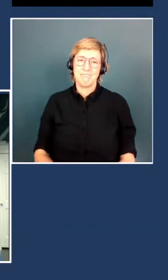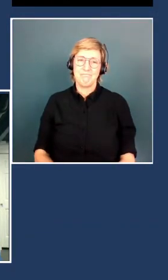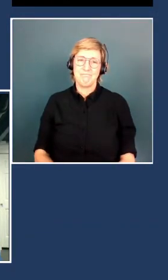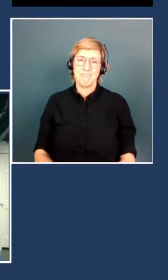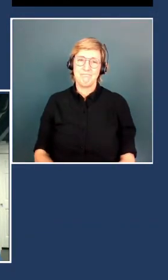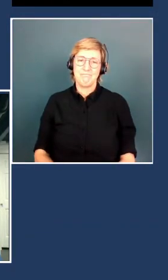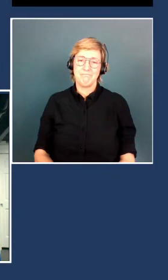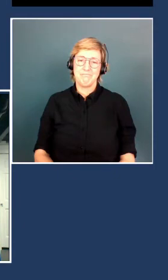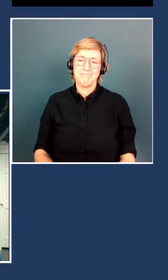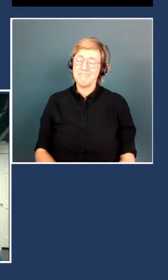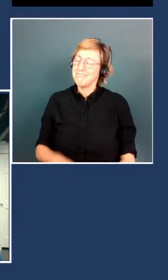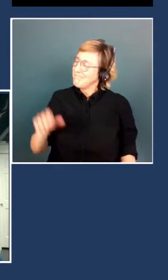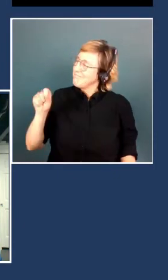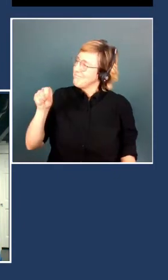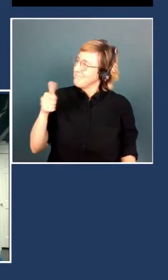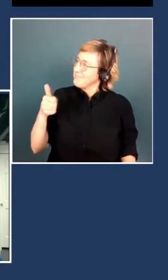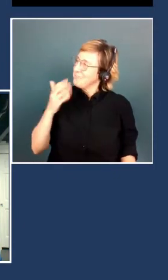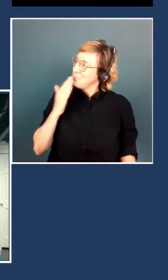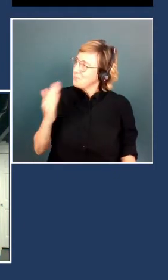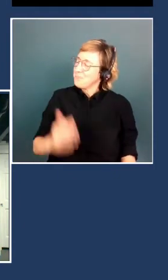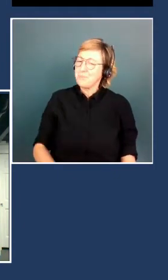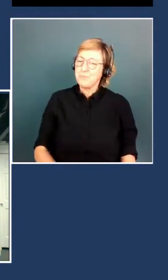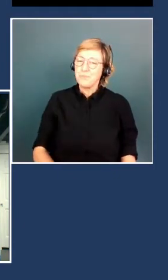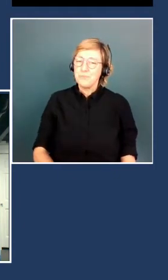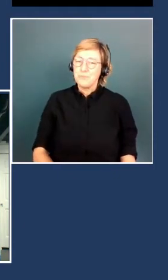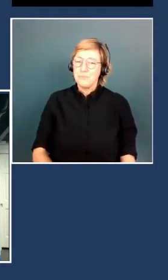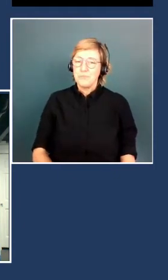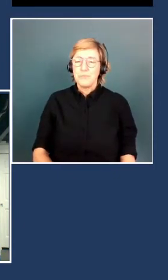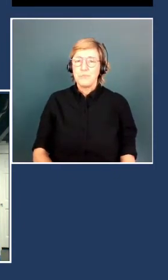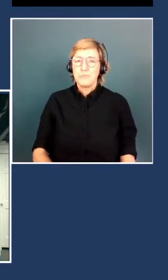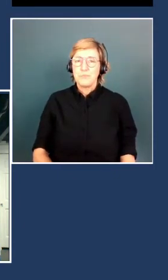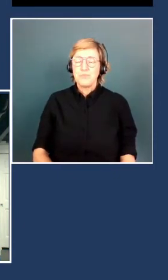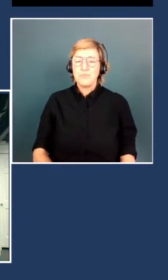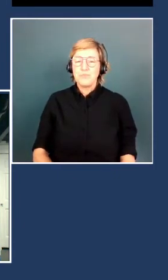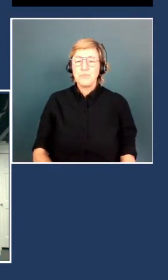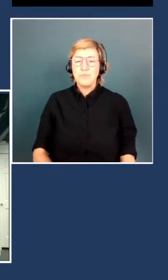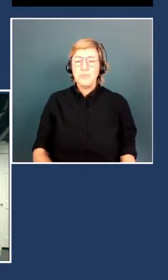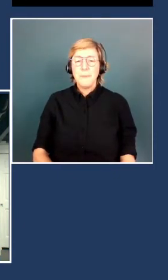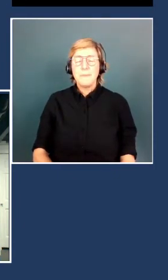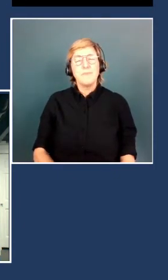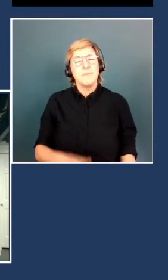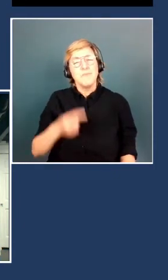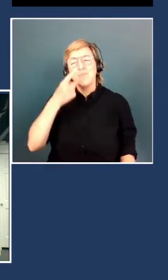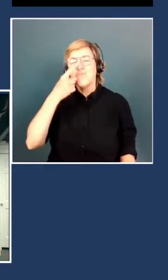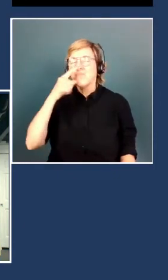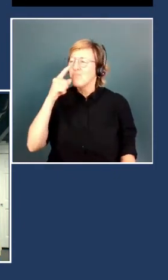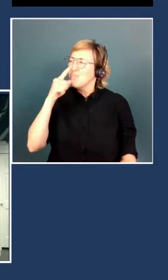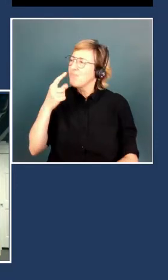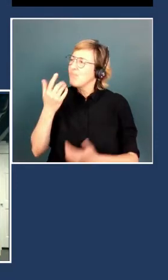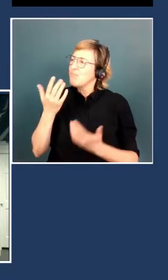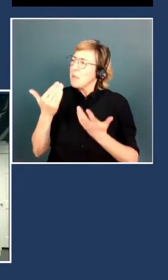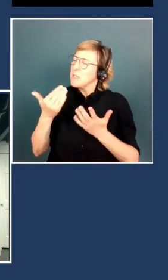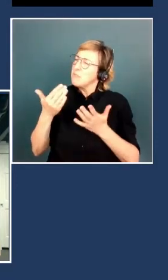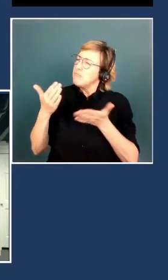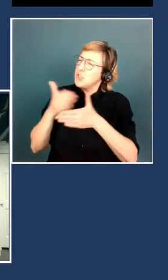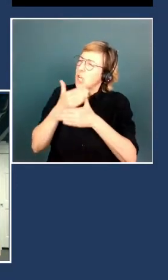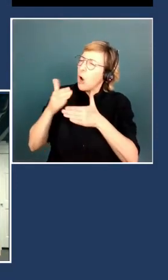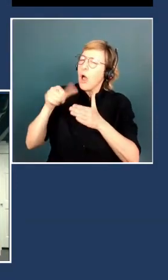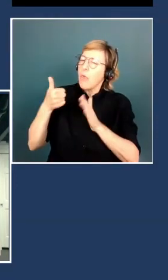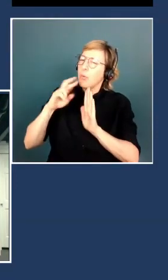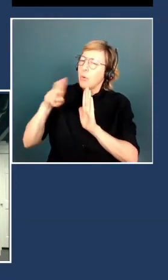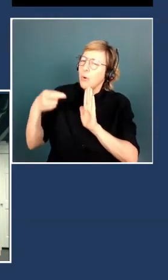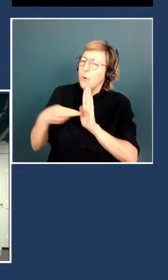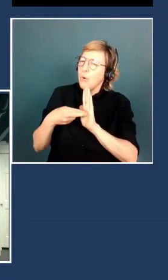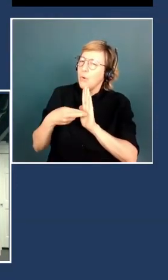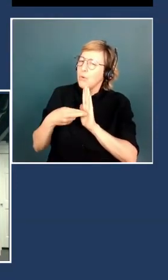Yeah, thank you guys. I'd like to hear a little bit more, about some of the other roles that we have. So I'm gonna shift